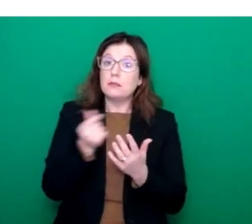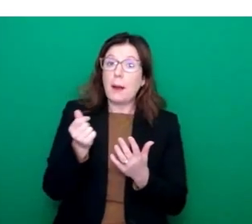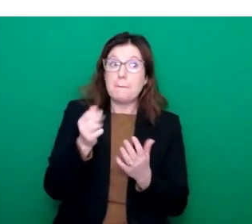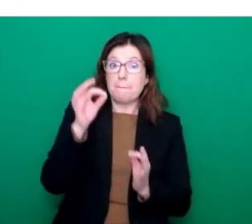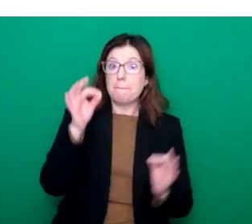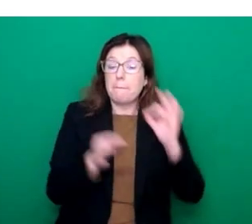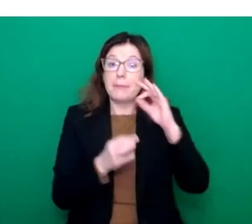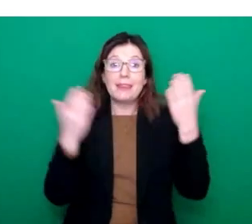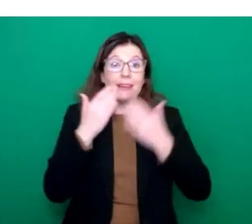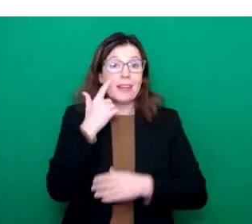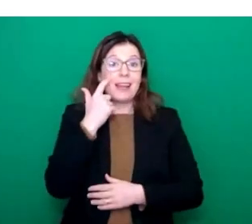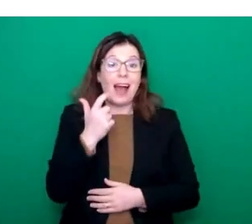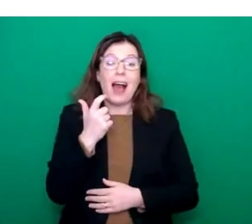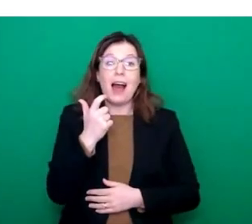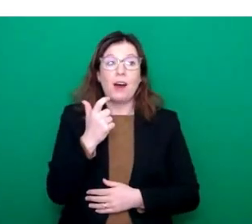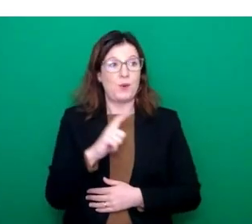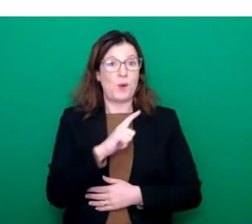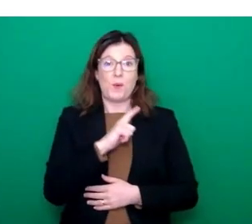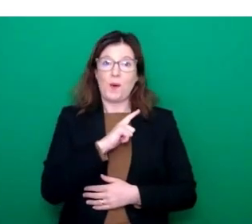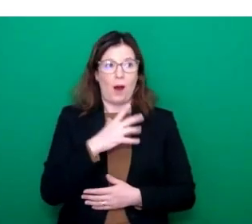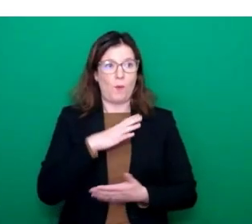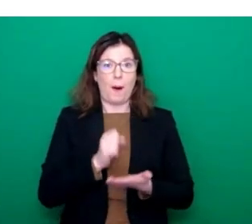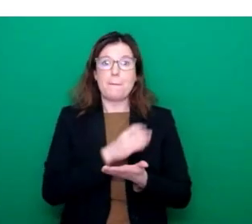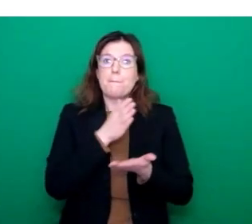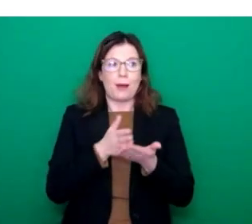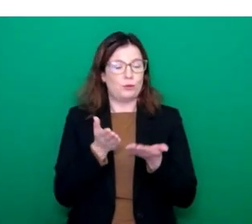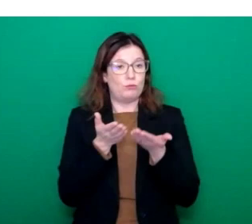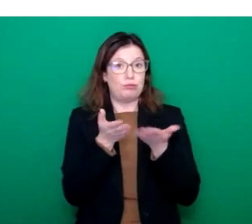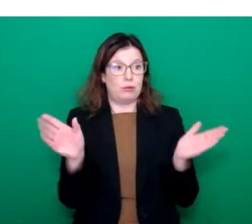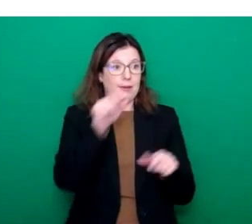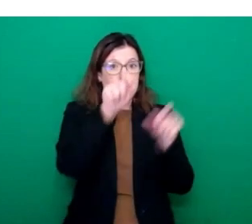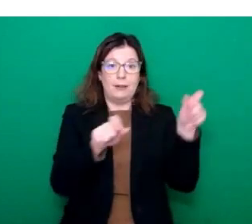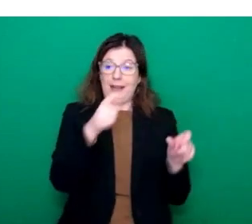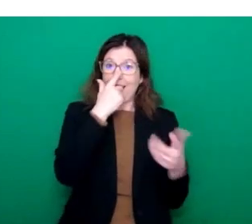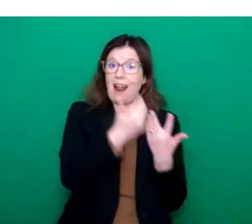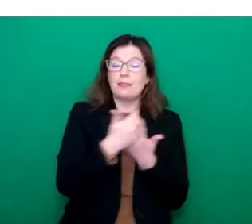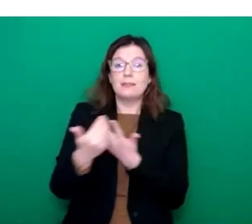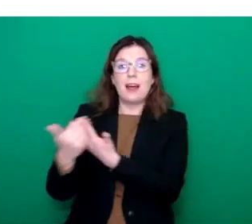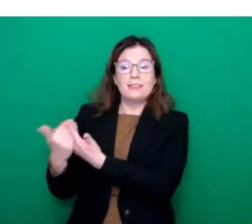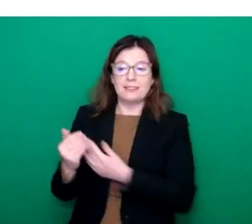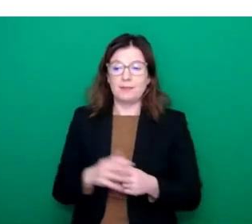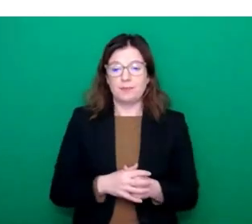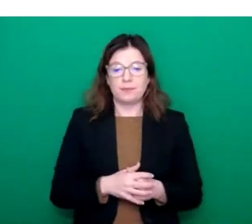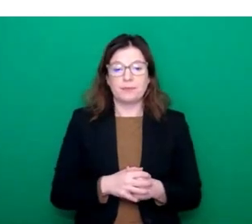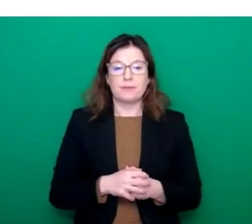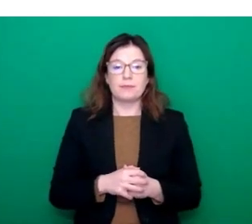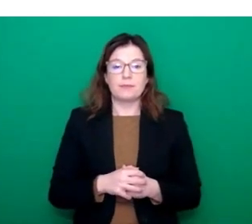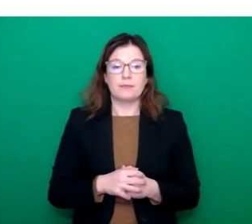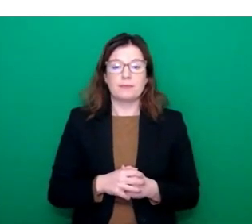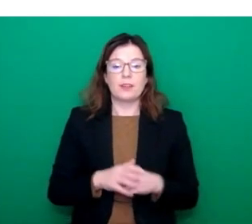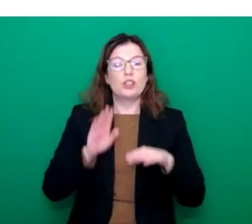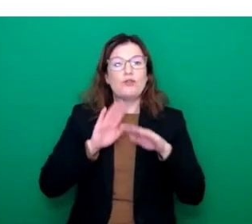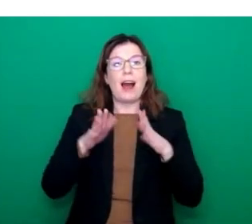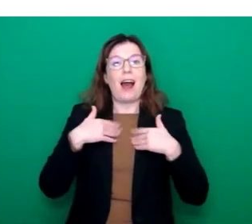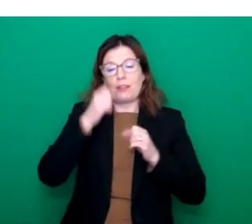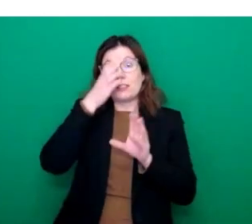kind of expand our ability to be accessible to a wide range of people. And then our trainee health psychologist is